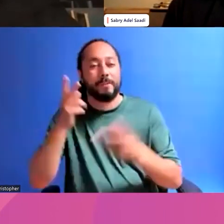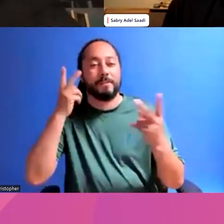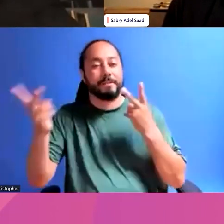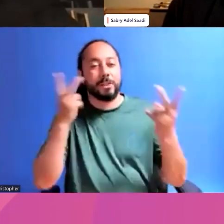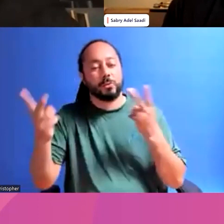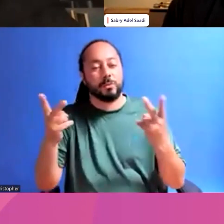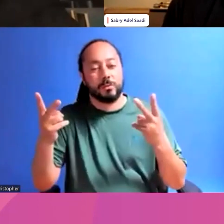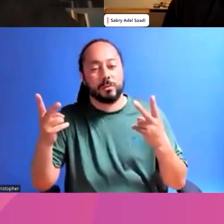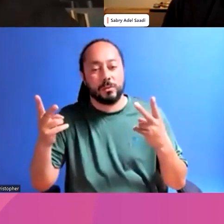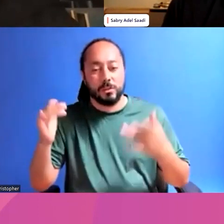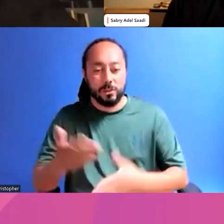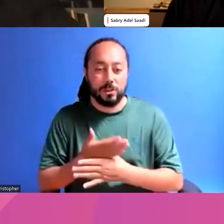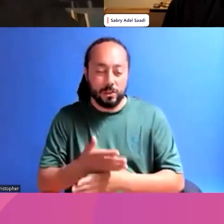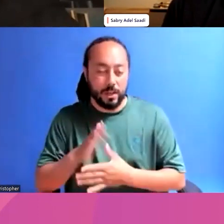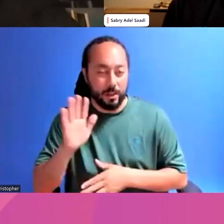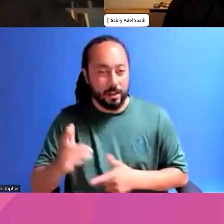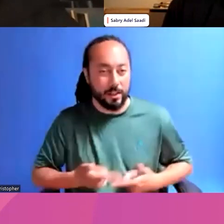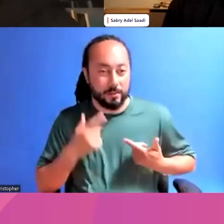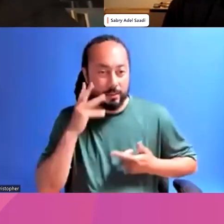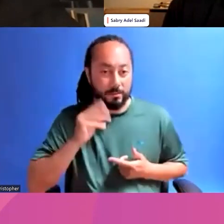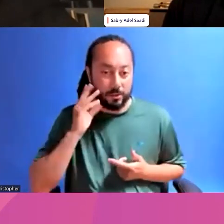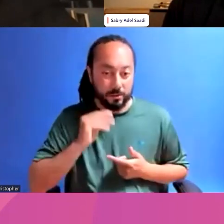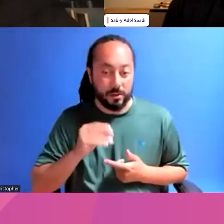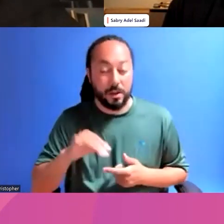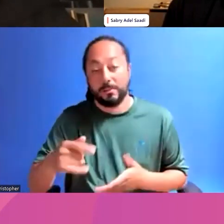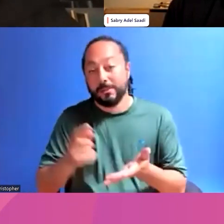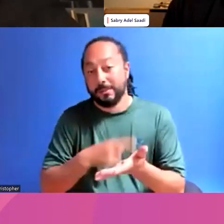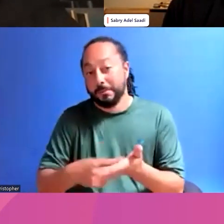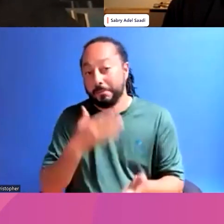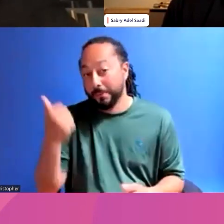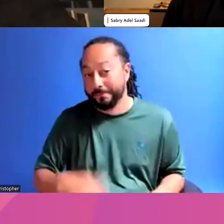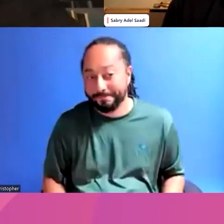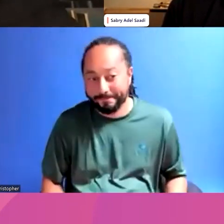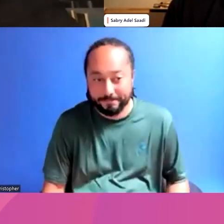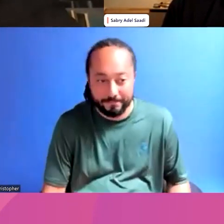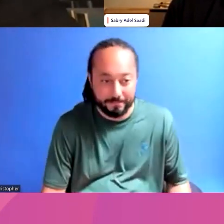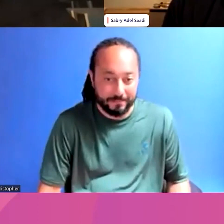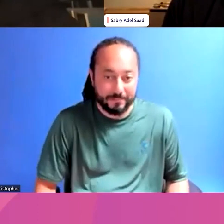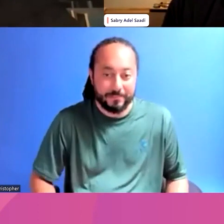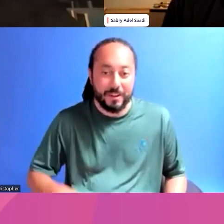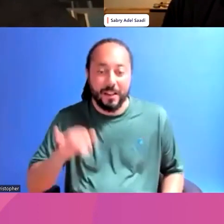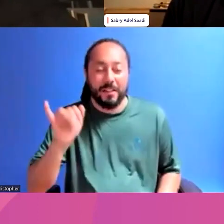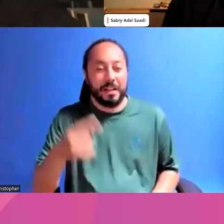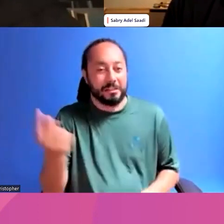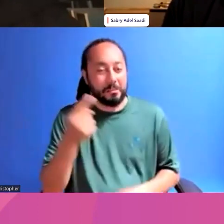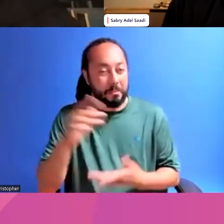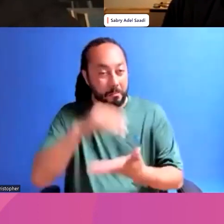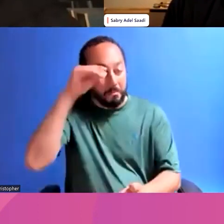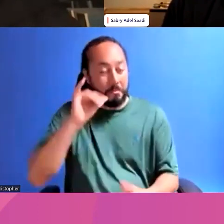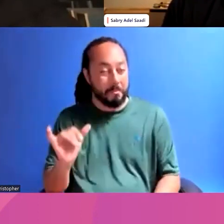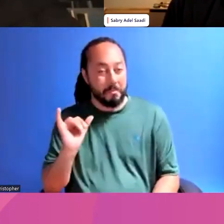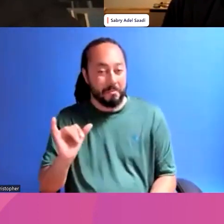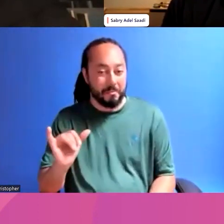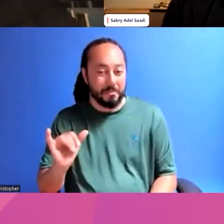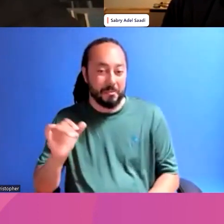to share a lived experience was sometimes better. So something practical to take away from that, maybe that can